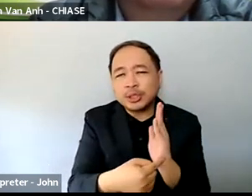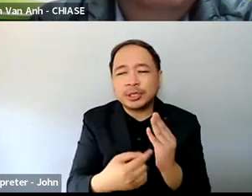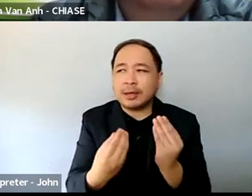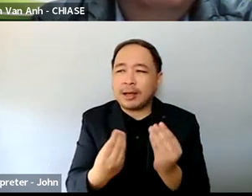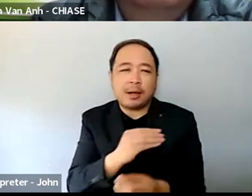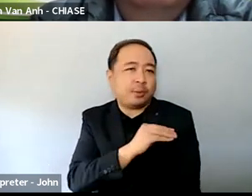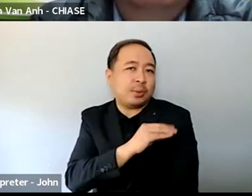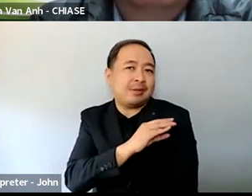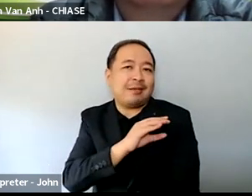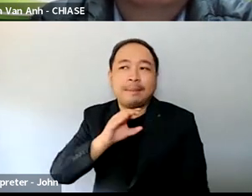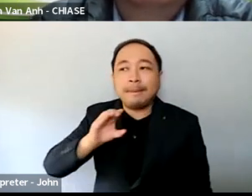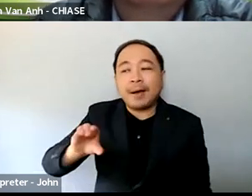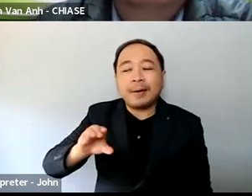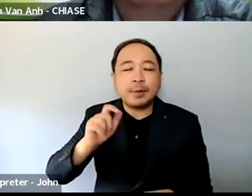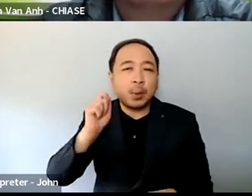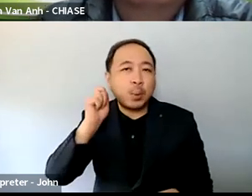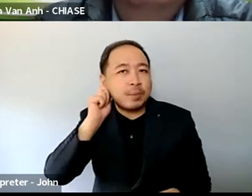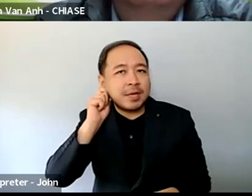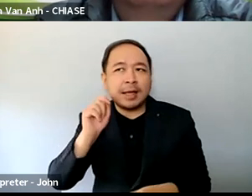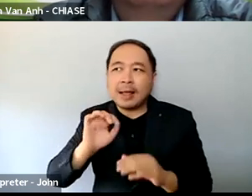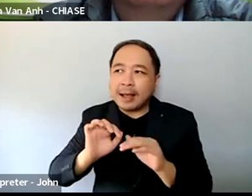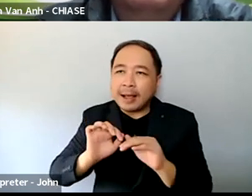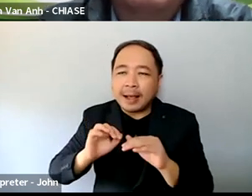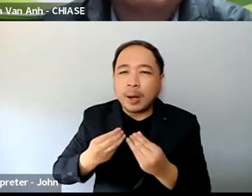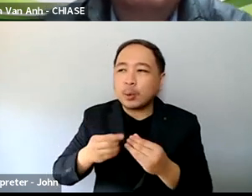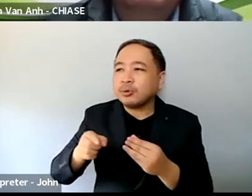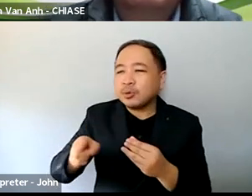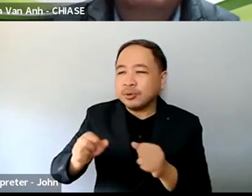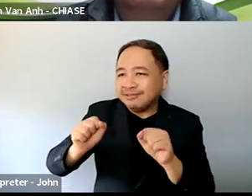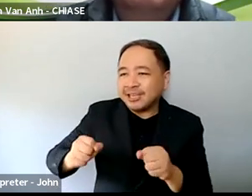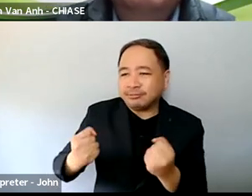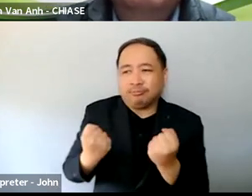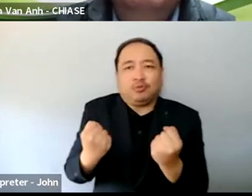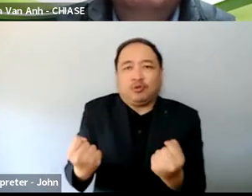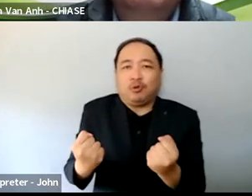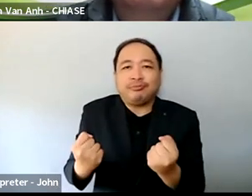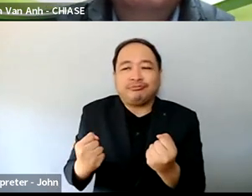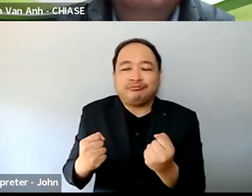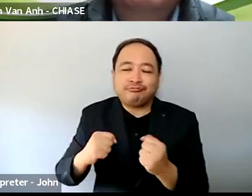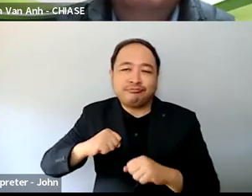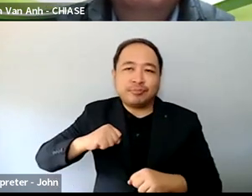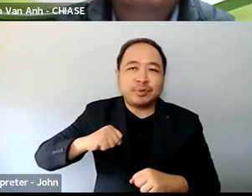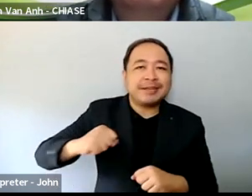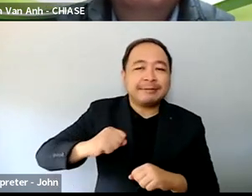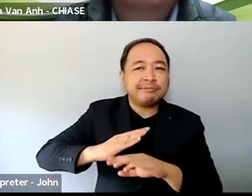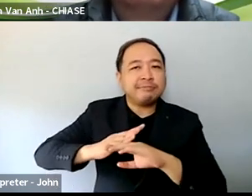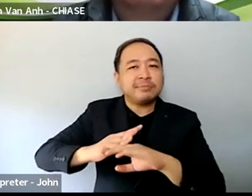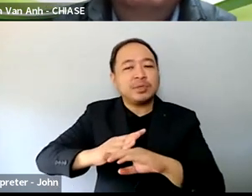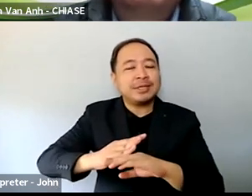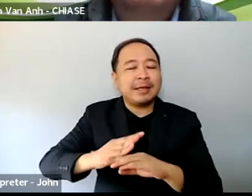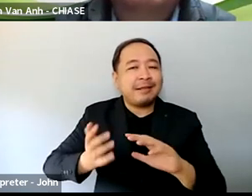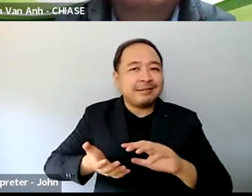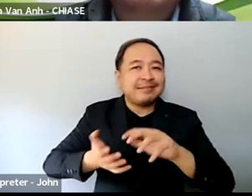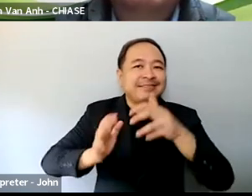terms of strengthening their capacities to deal with the disaster. So is there other way of strengthening them,